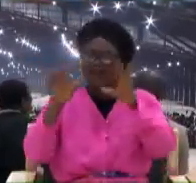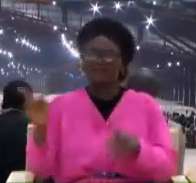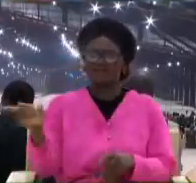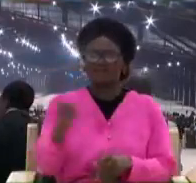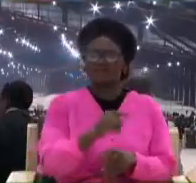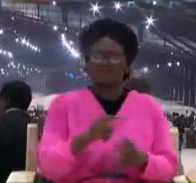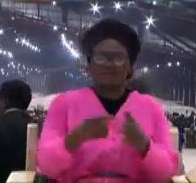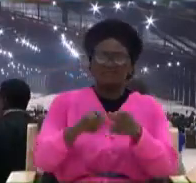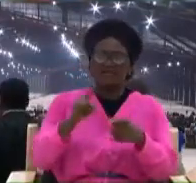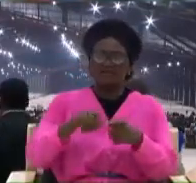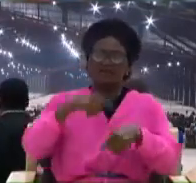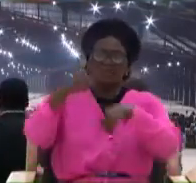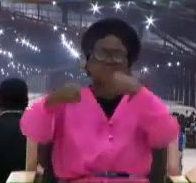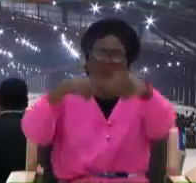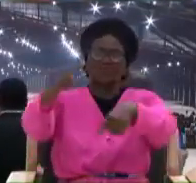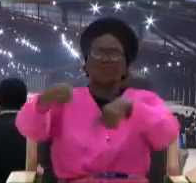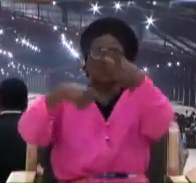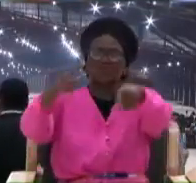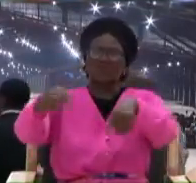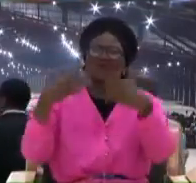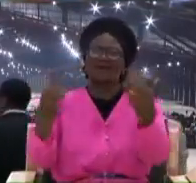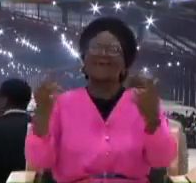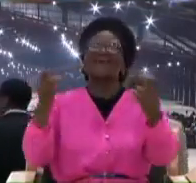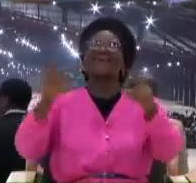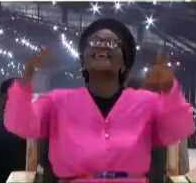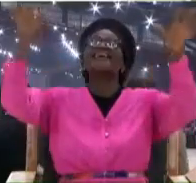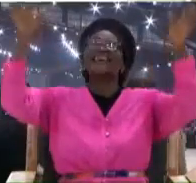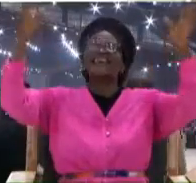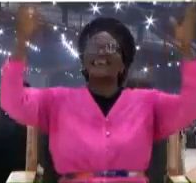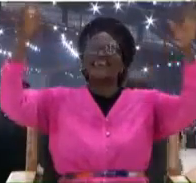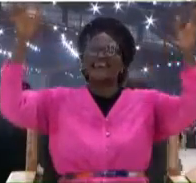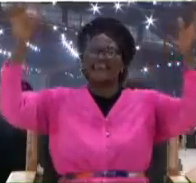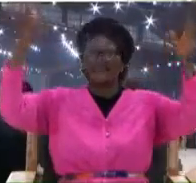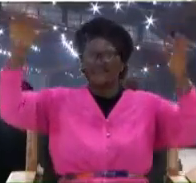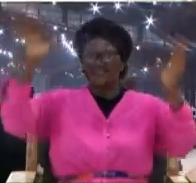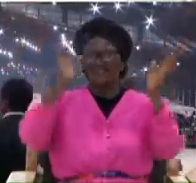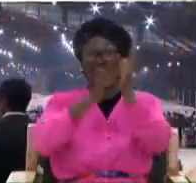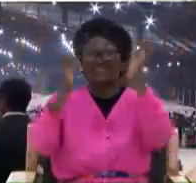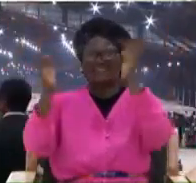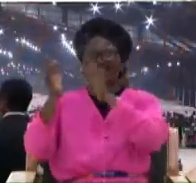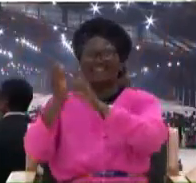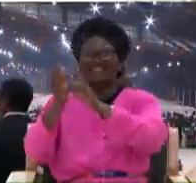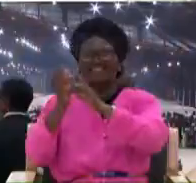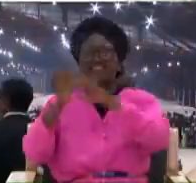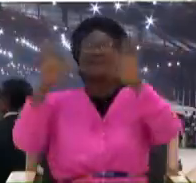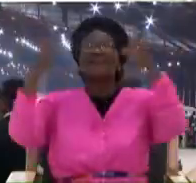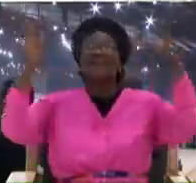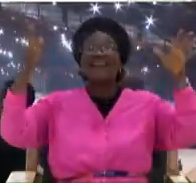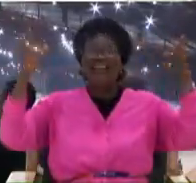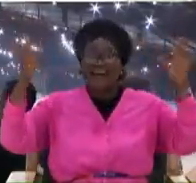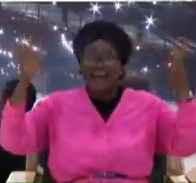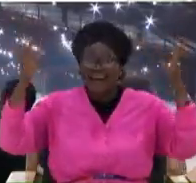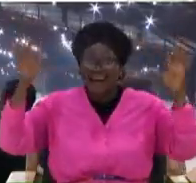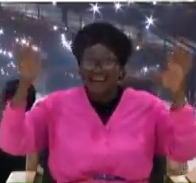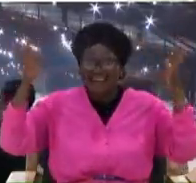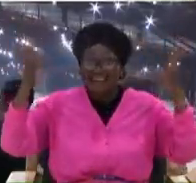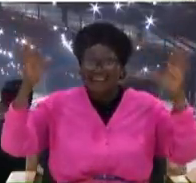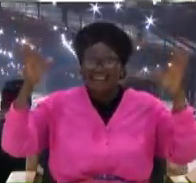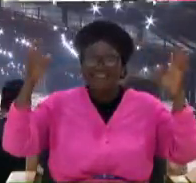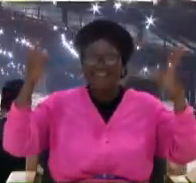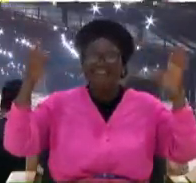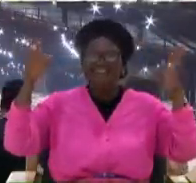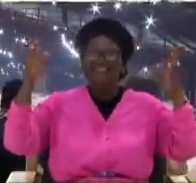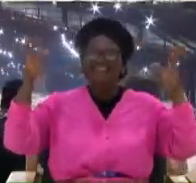to go. Let's give the Lord a big, big round of applause as these people begin to leave.